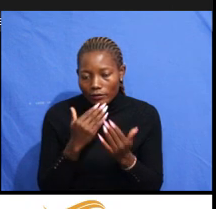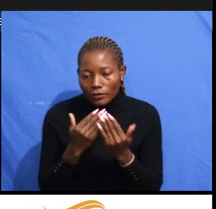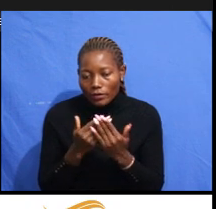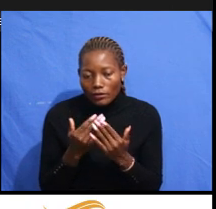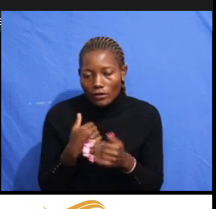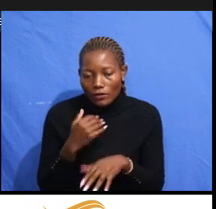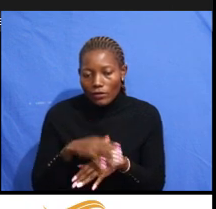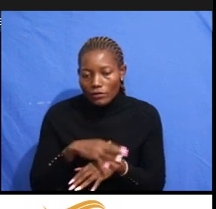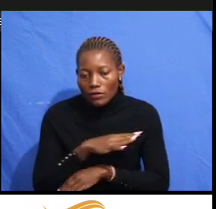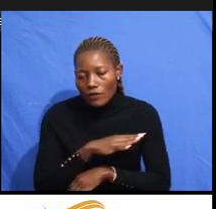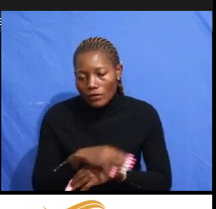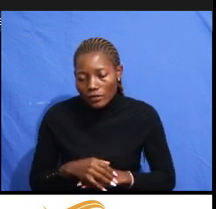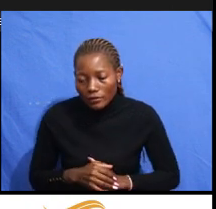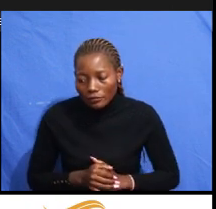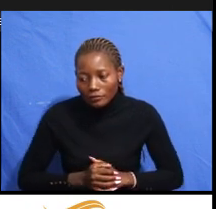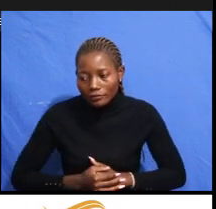and have a good evening.